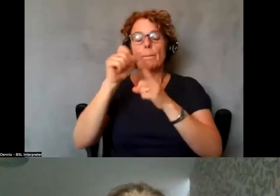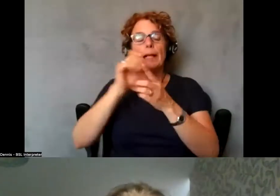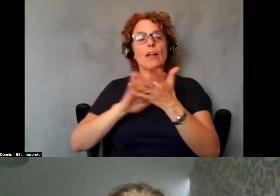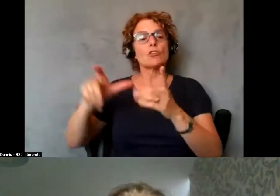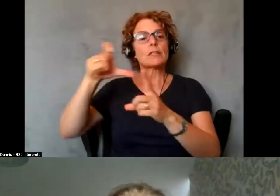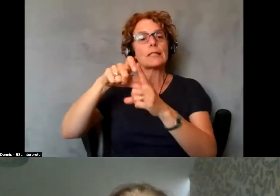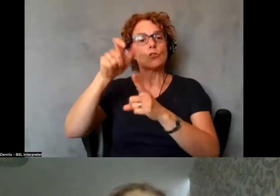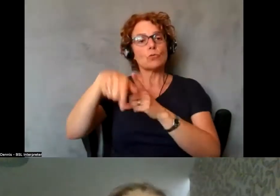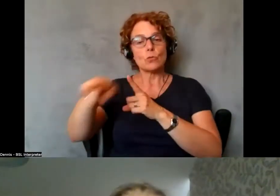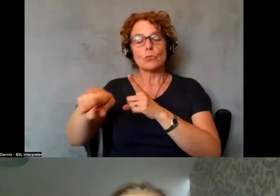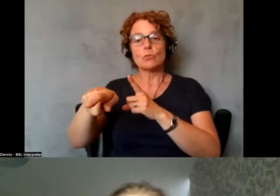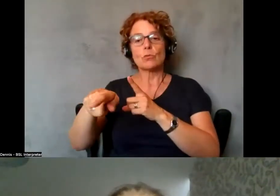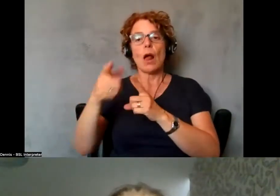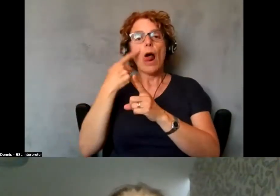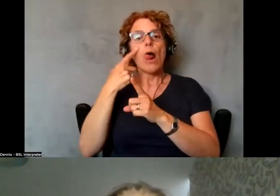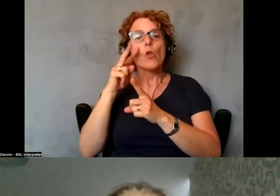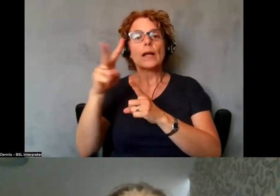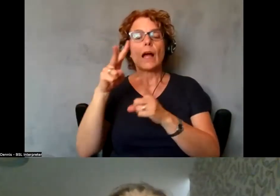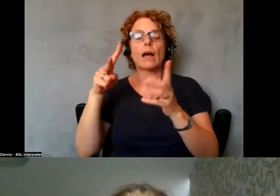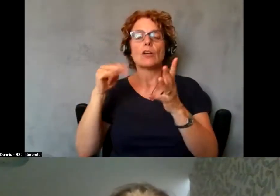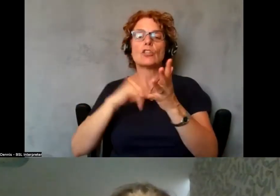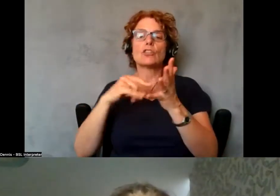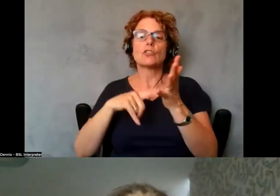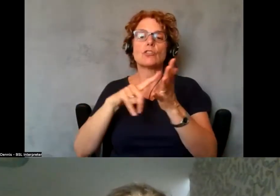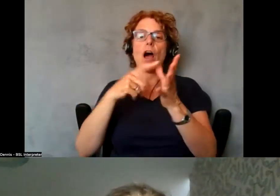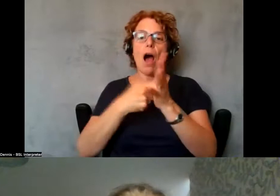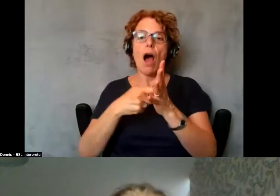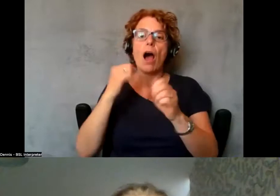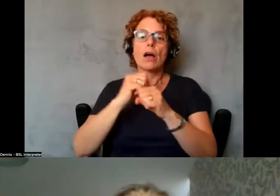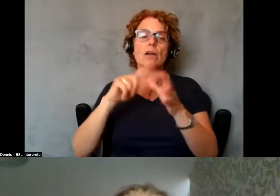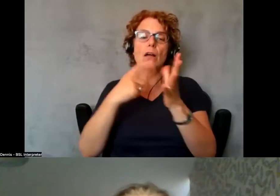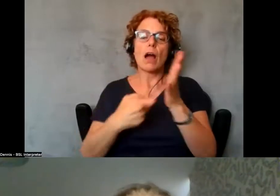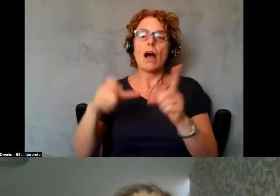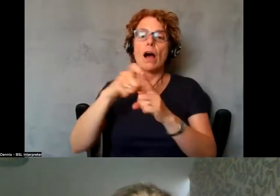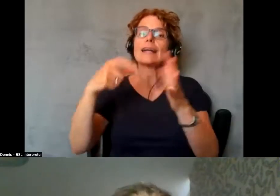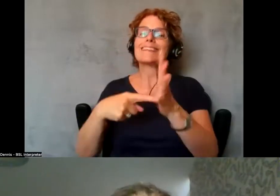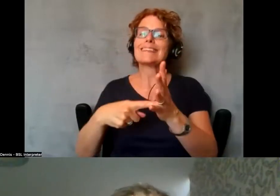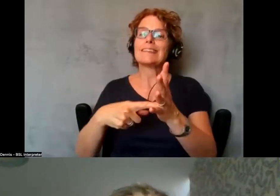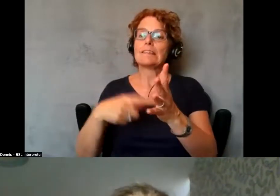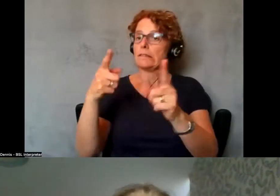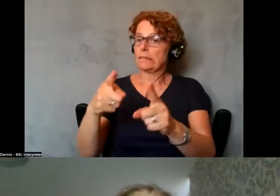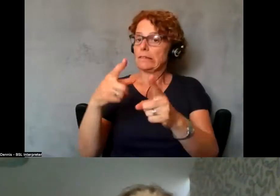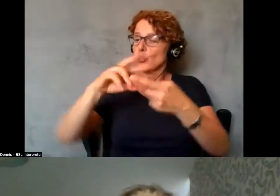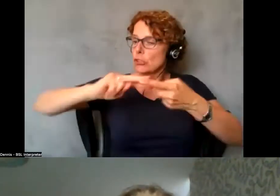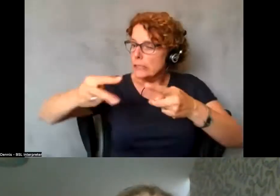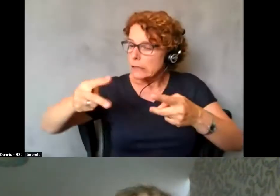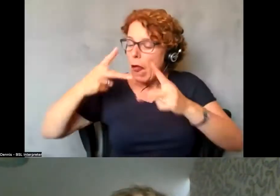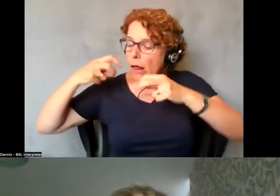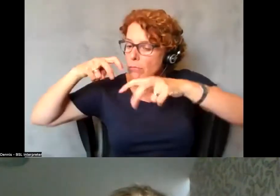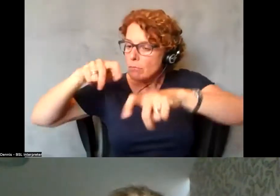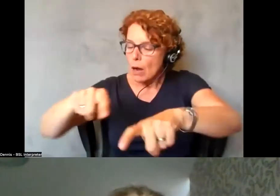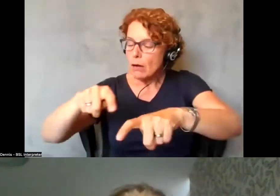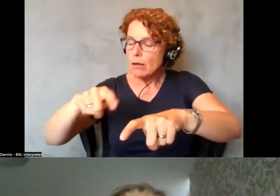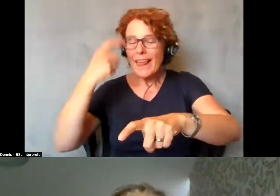to look at Stargardt disease. She's focusing on Stargardt disease gene, but that's another very big gene, and she's looking at gene